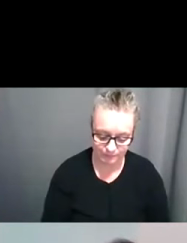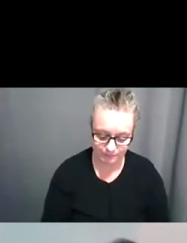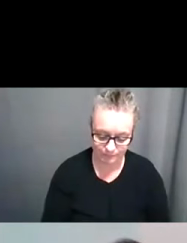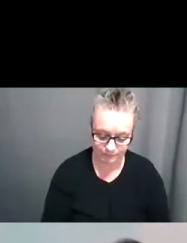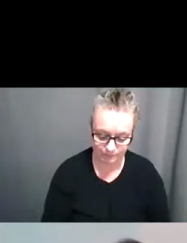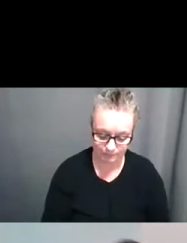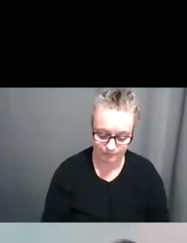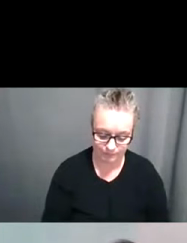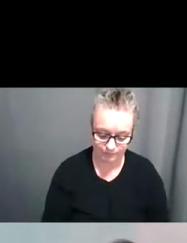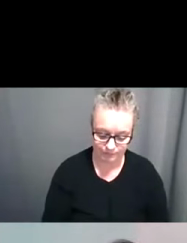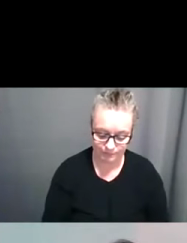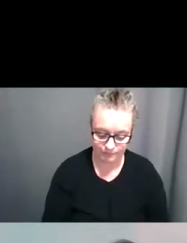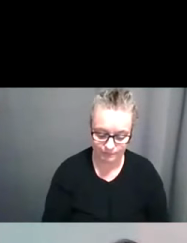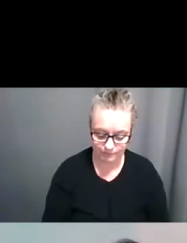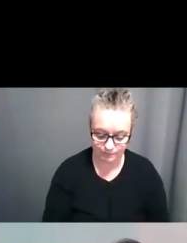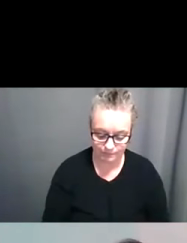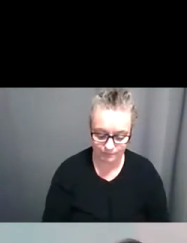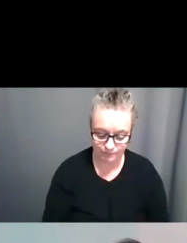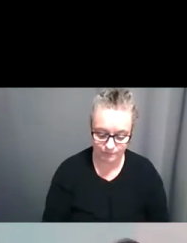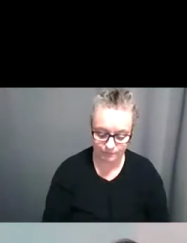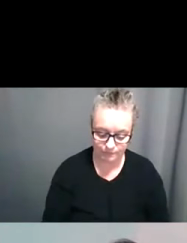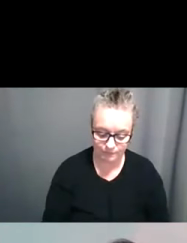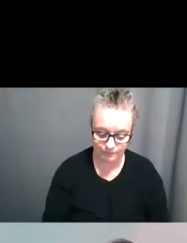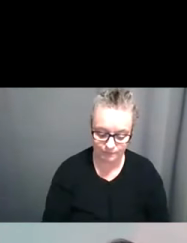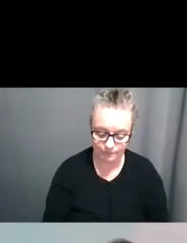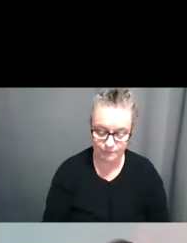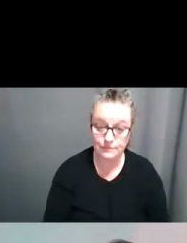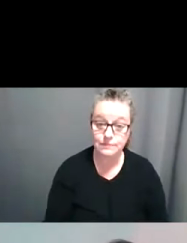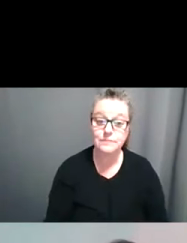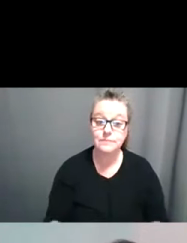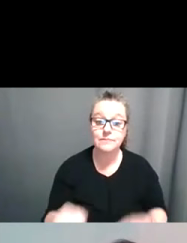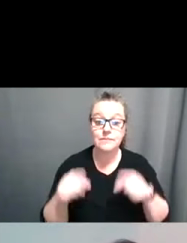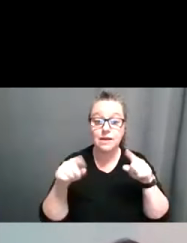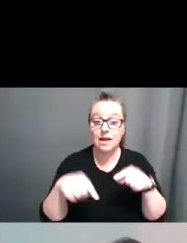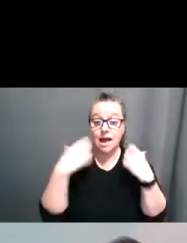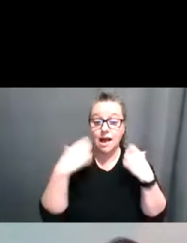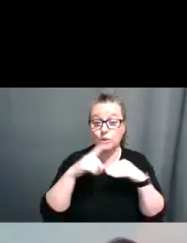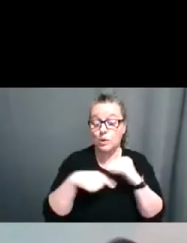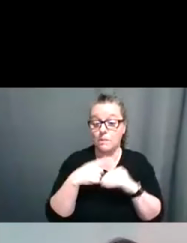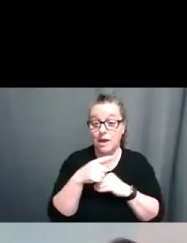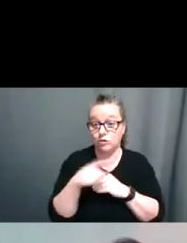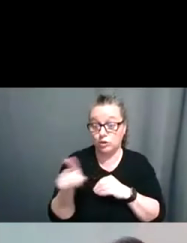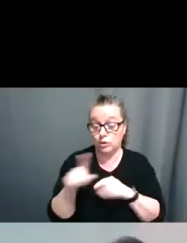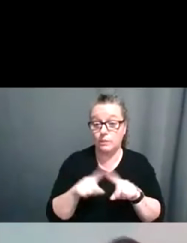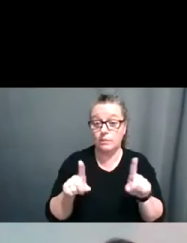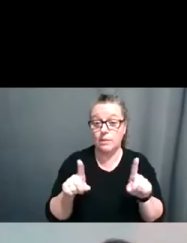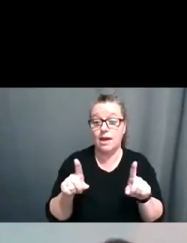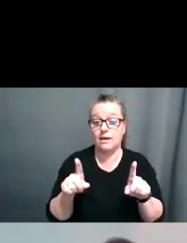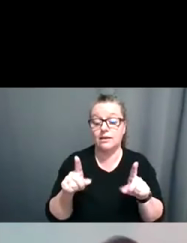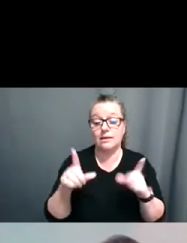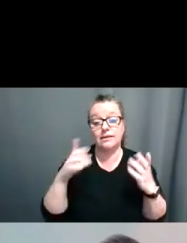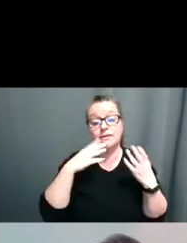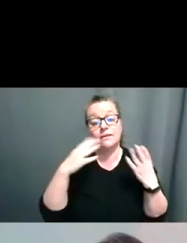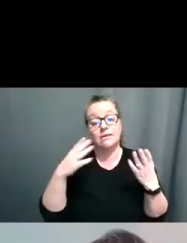That's launching, have an opportunity there to give feedback. I don't know about all of you, but thank heavens